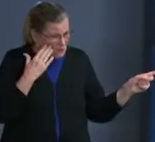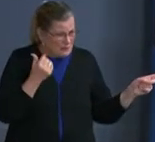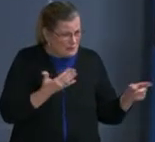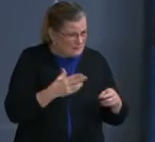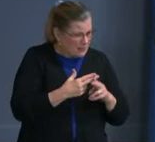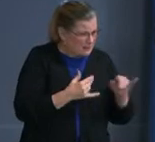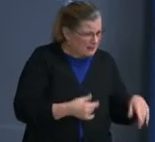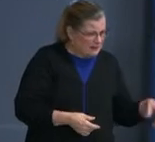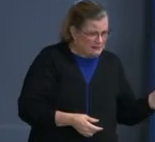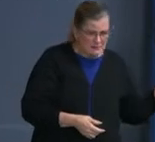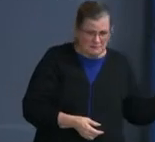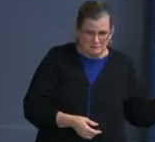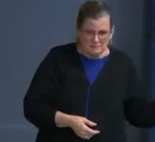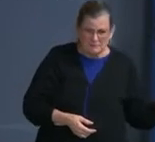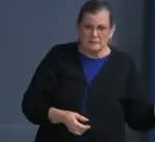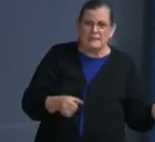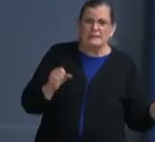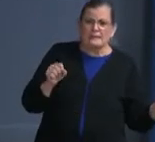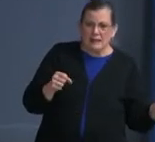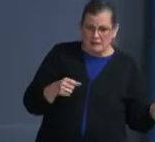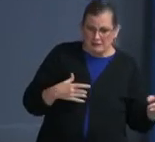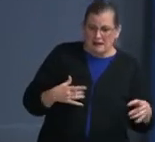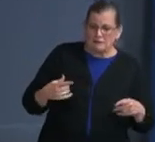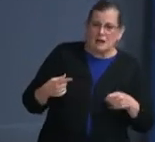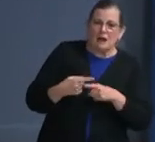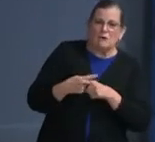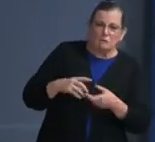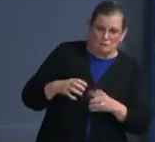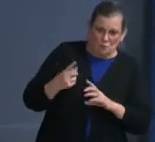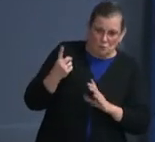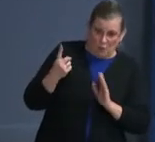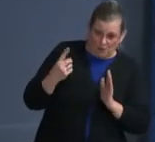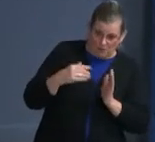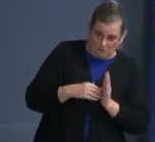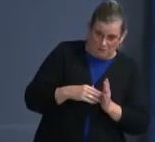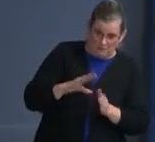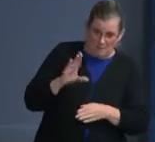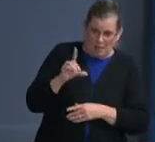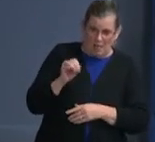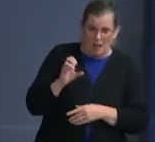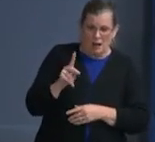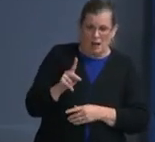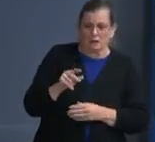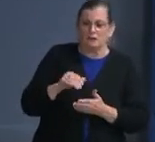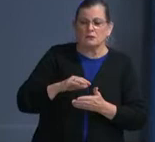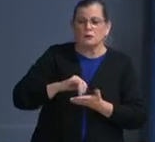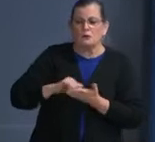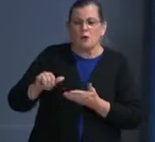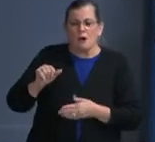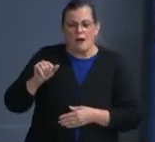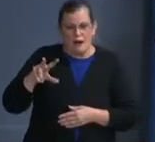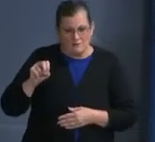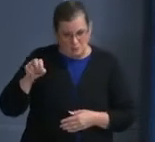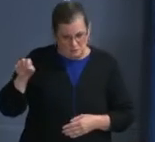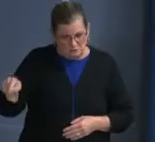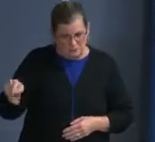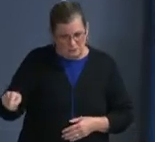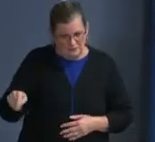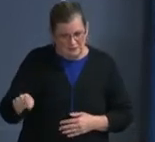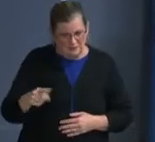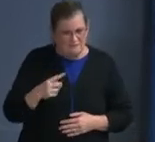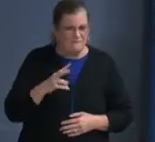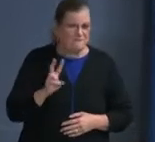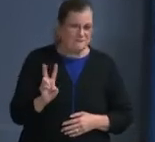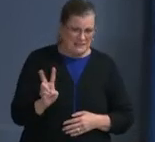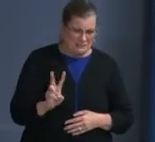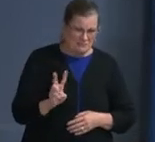that? Yeah, that was one of the conflicts that we had. It was in the 1000 block of New York Avenue. The victim in that case received some pretty serious stab wounds to